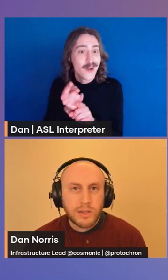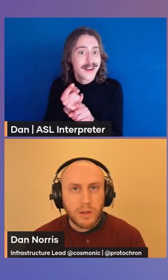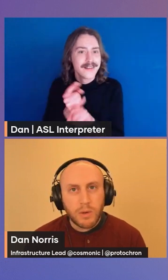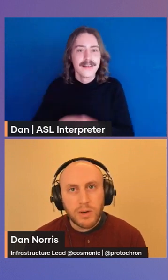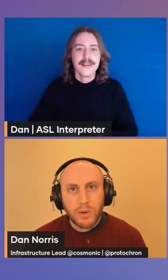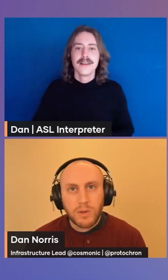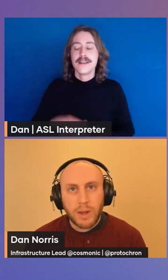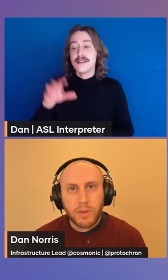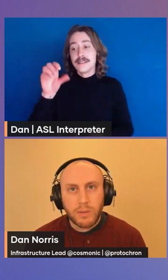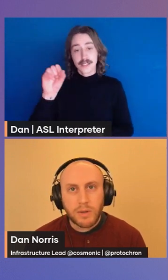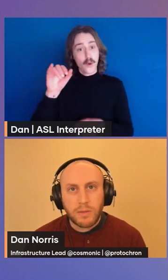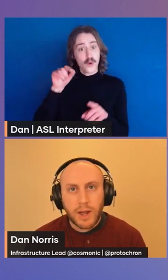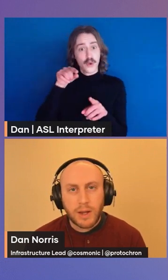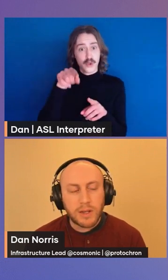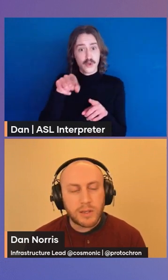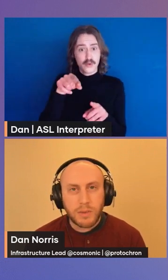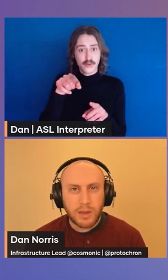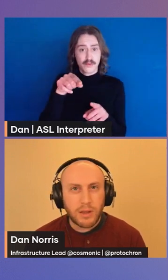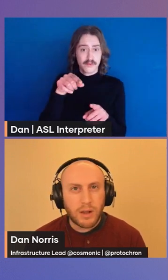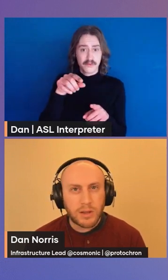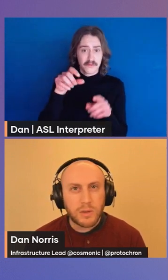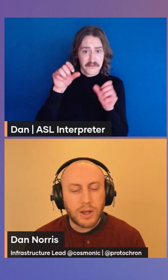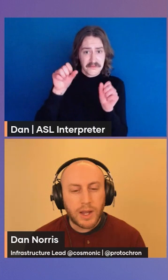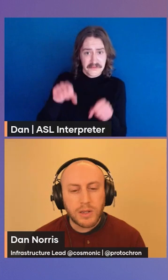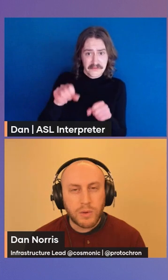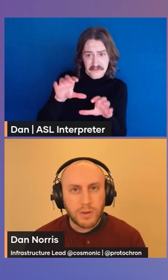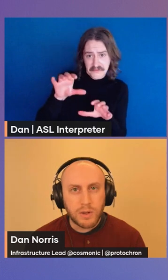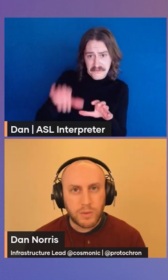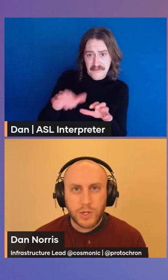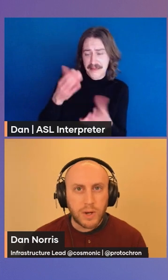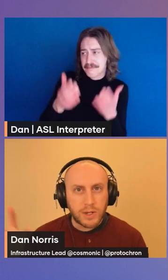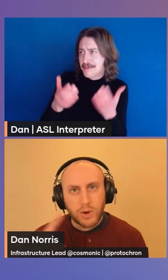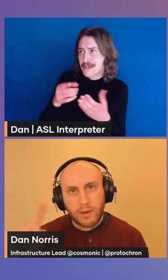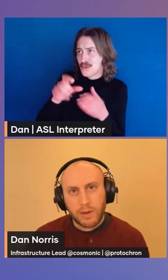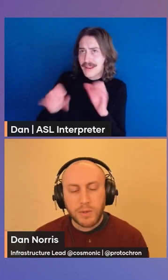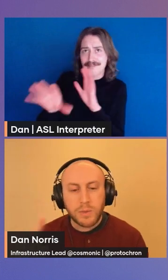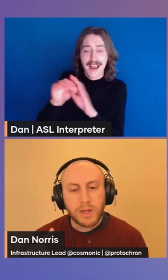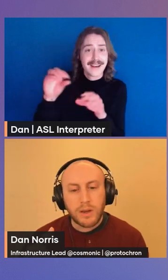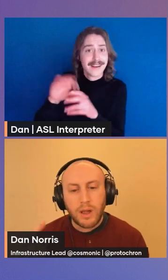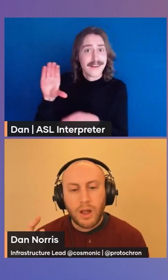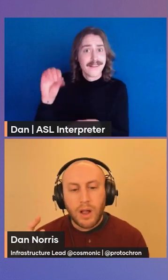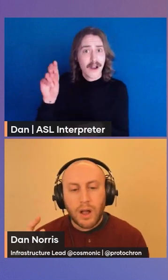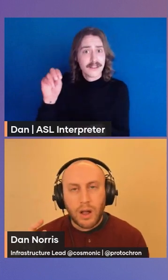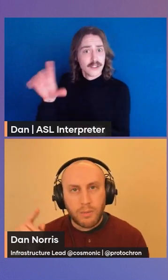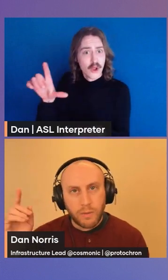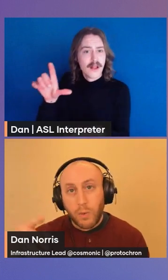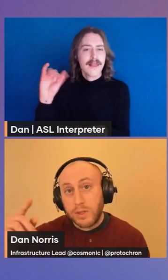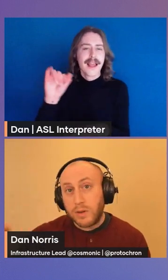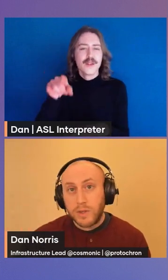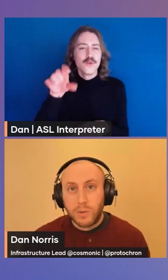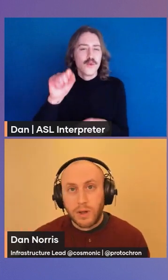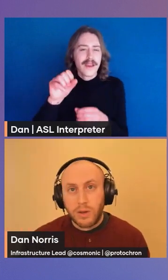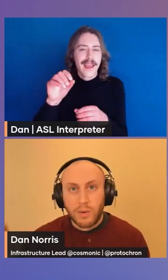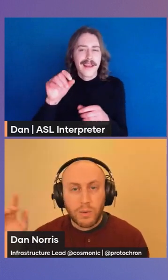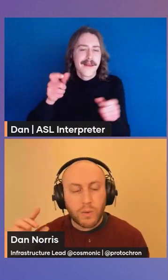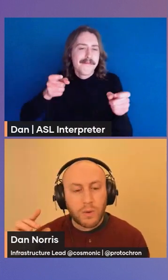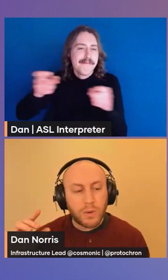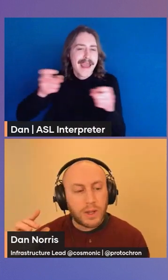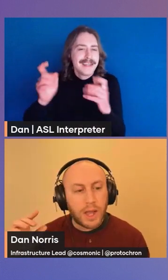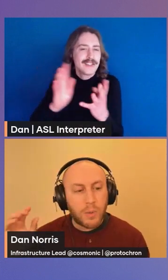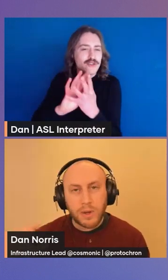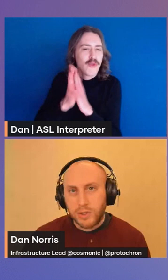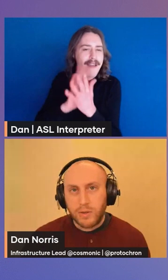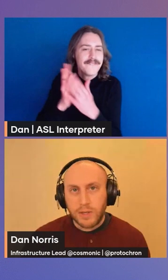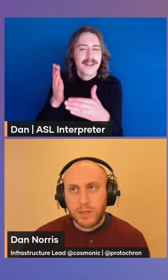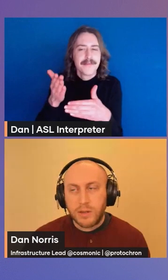things similar to what you might be able to find in something like a Console Connect, where you can restrict traffic between from one service to another, or only